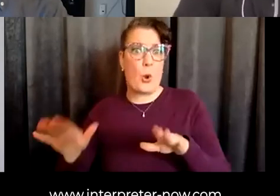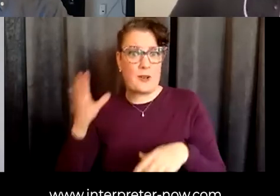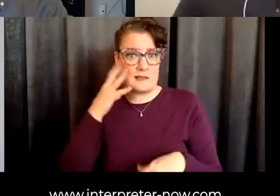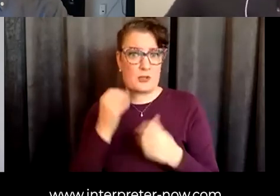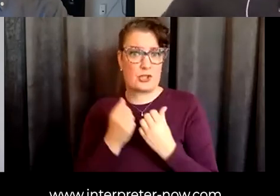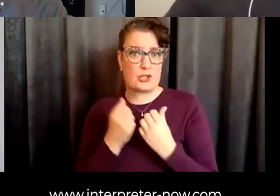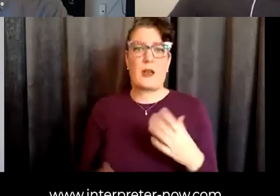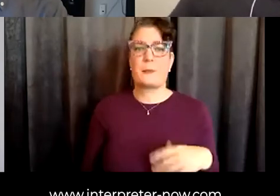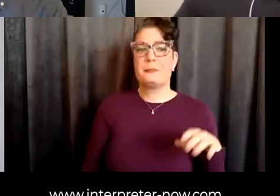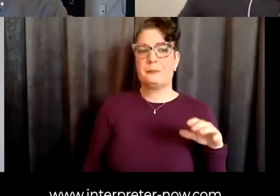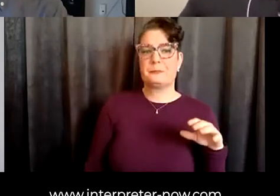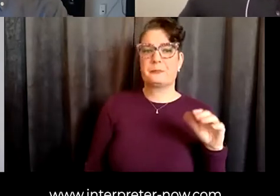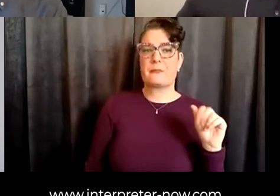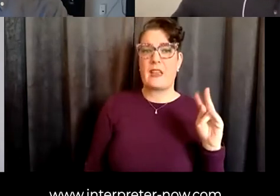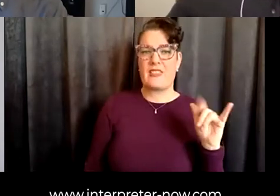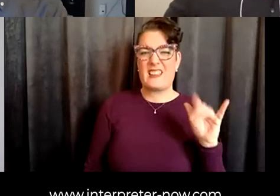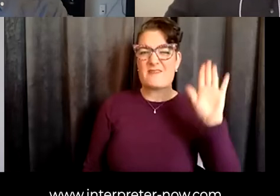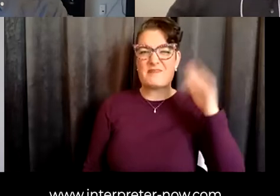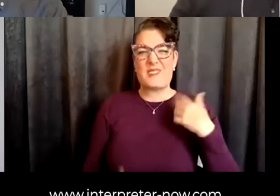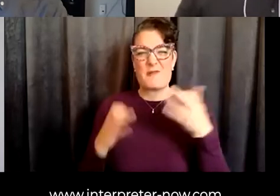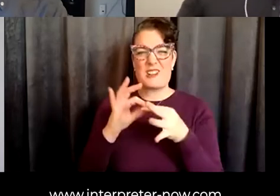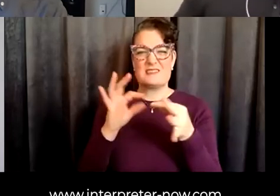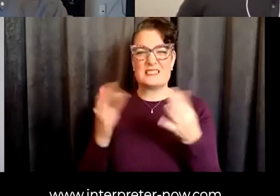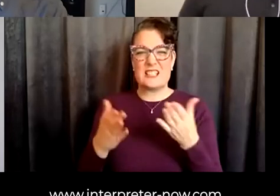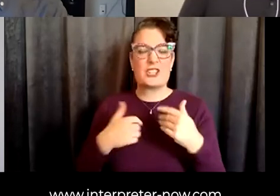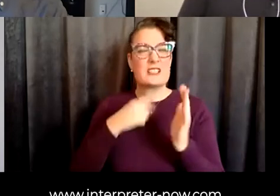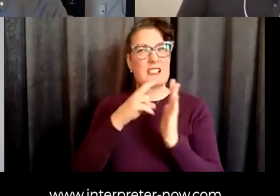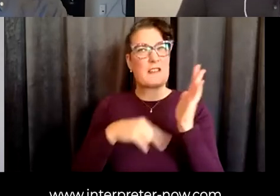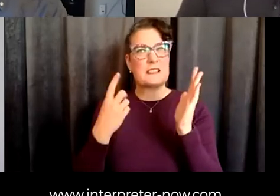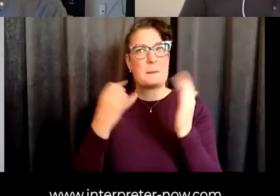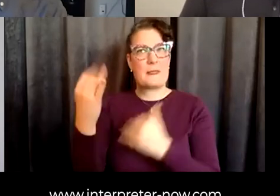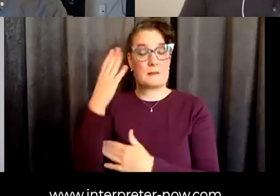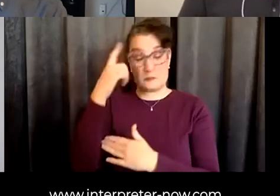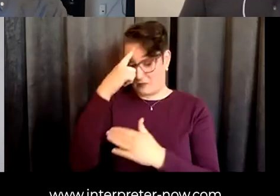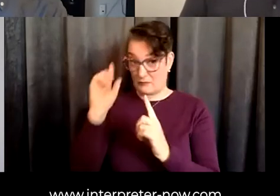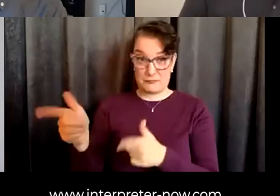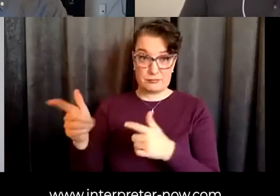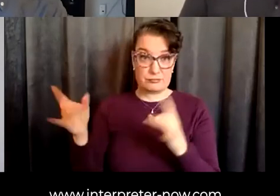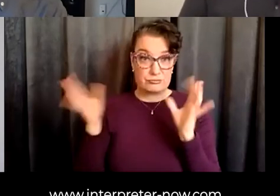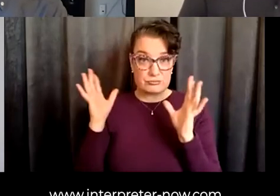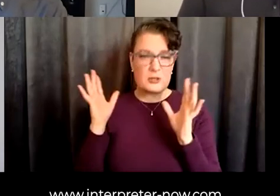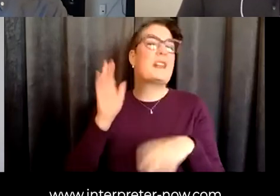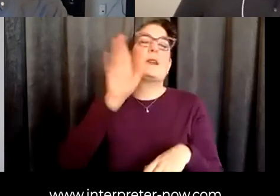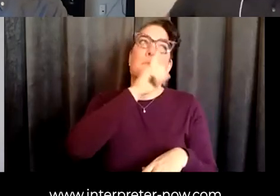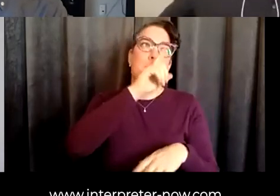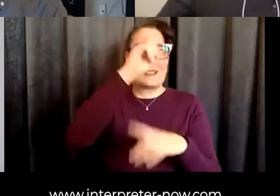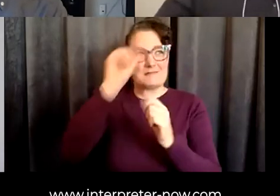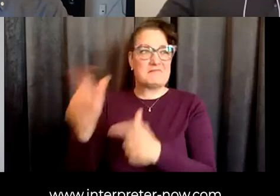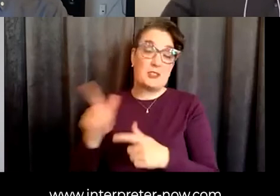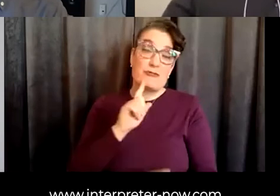Yeah, I wanted to jump in here because I read something this morning, just blew my mind. So not blew my mind, it's not